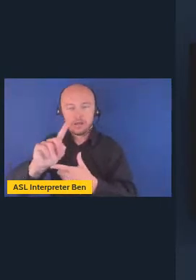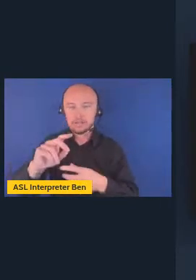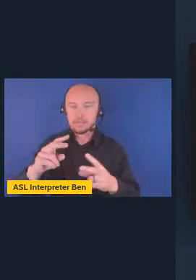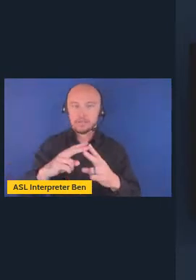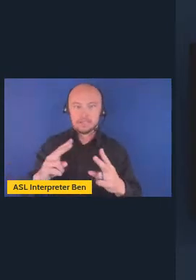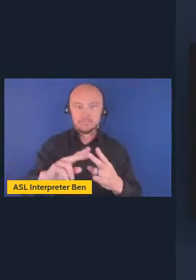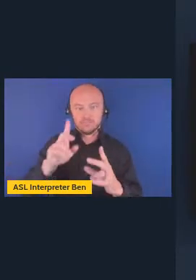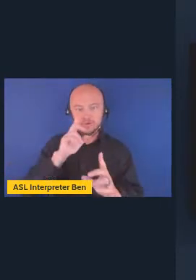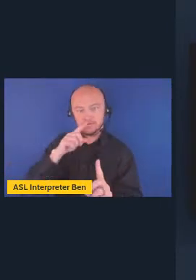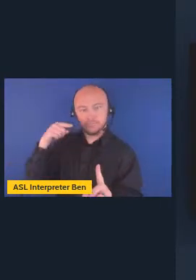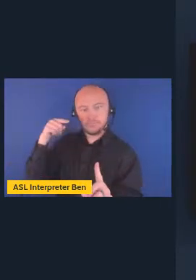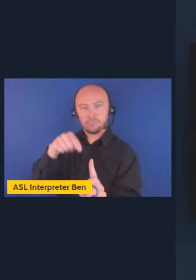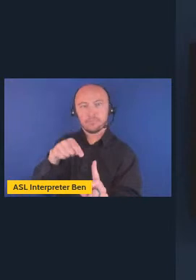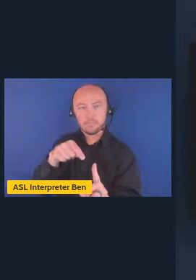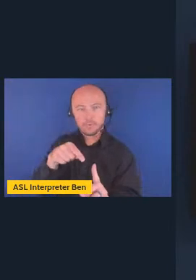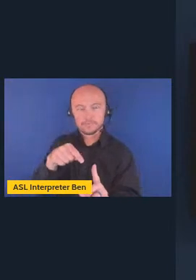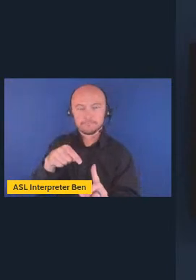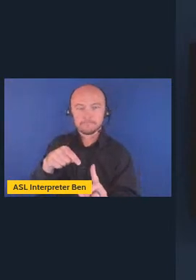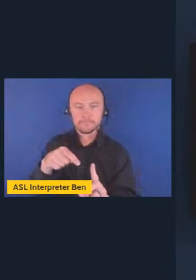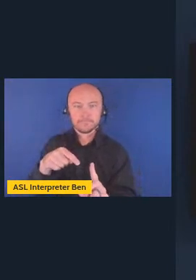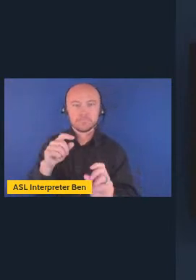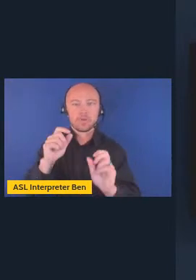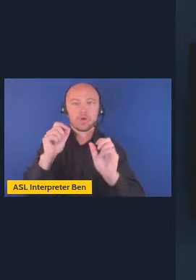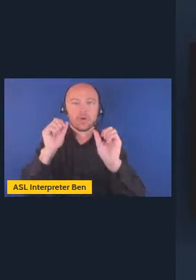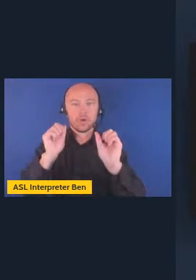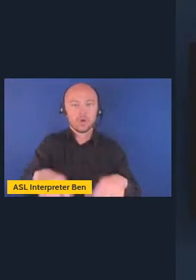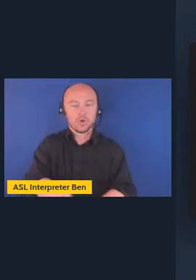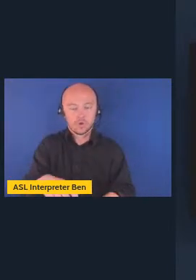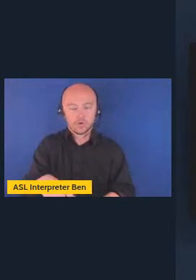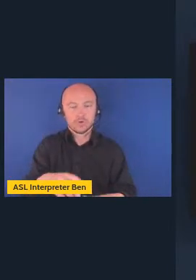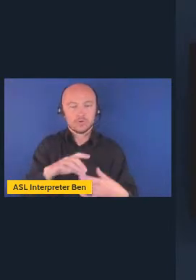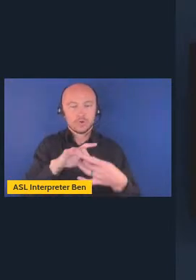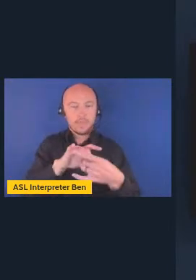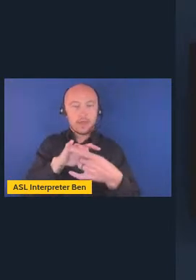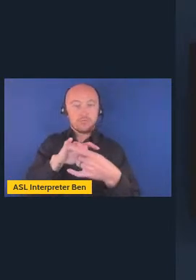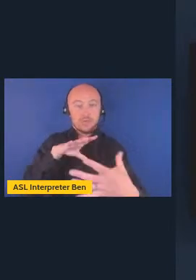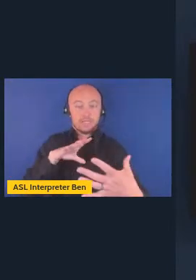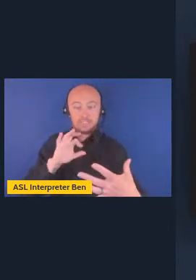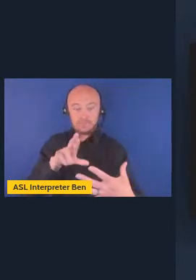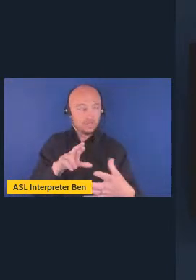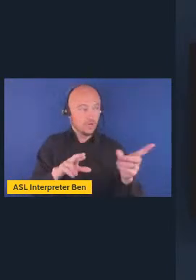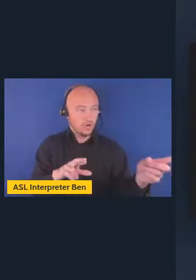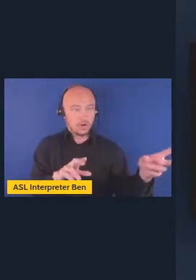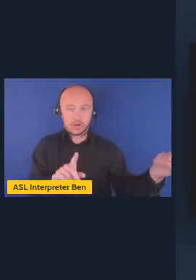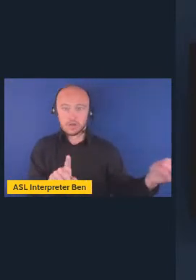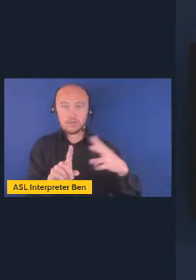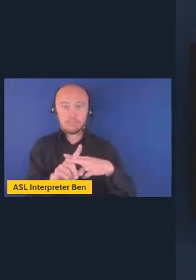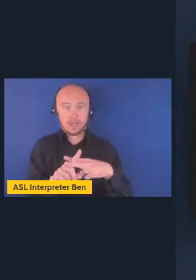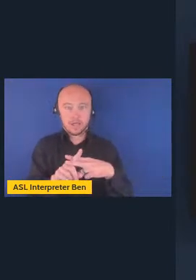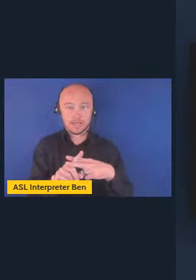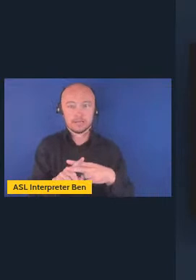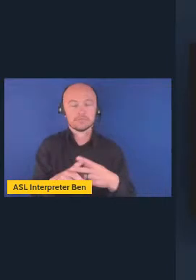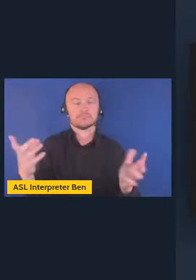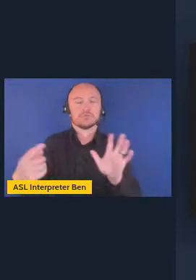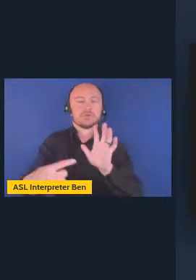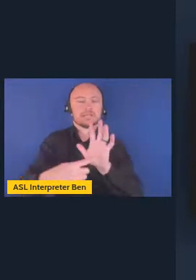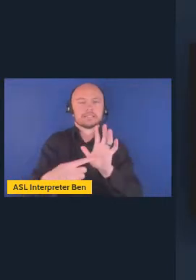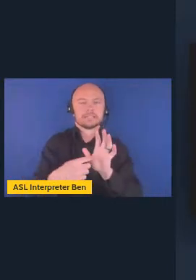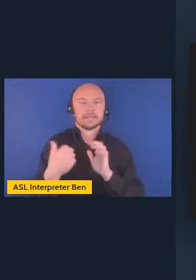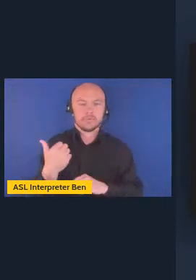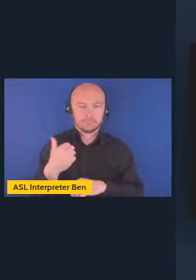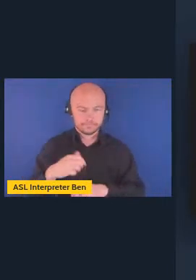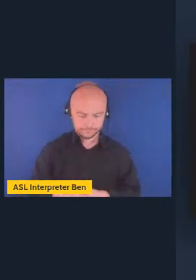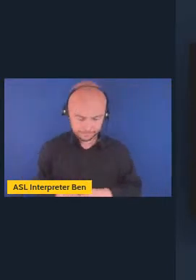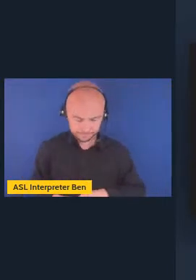here, because that way you can leverage the releasable commits feature that I mentioned earlier. So taking this example, the daily